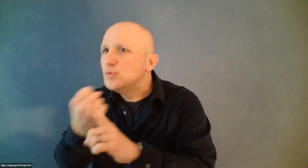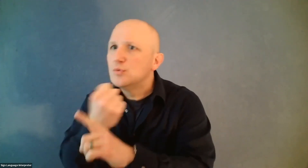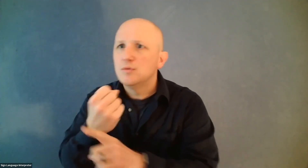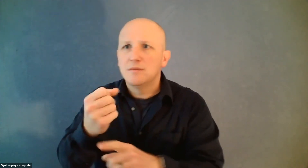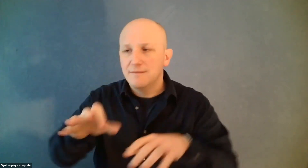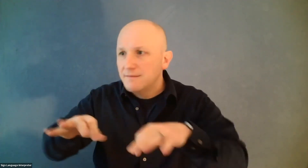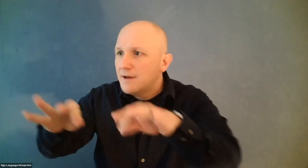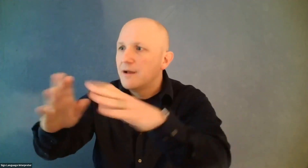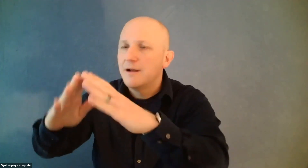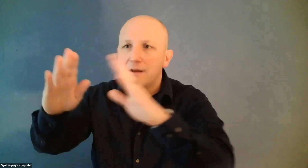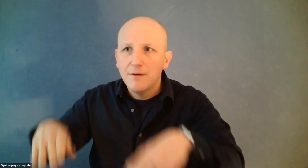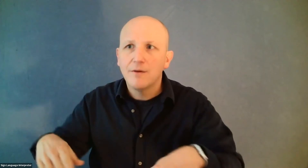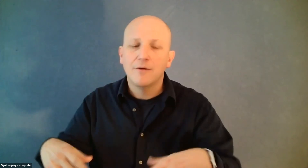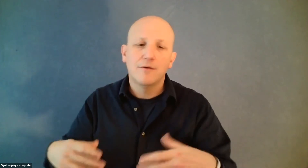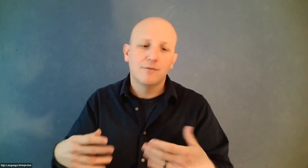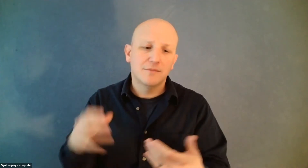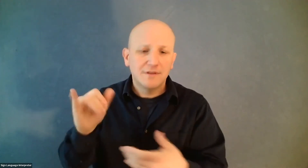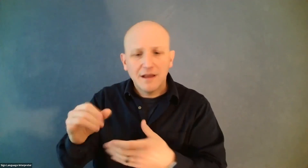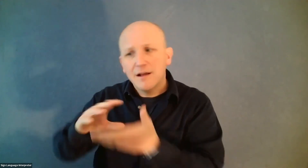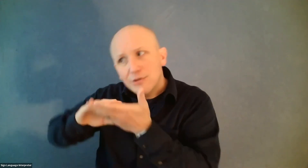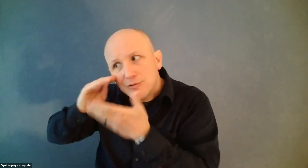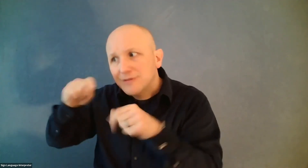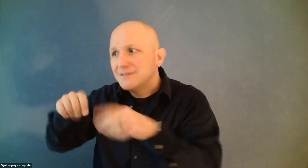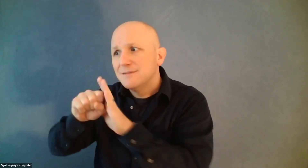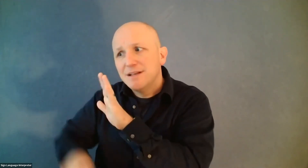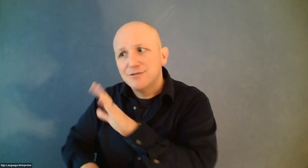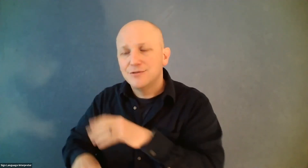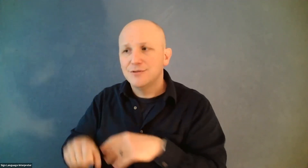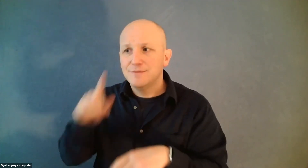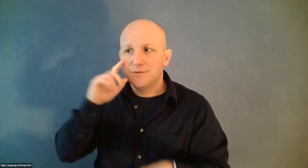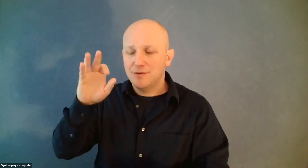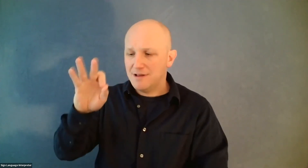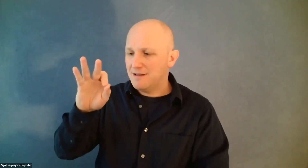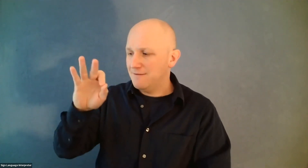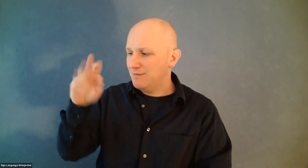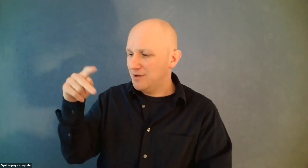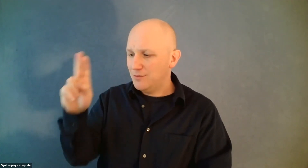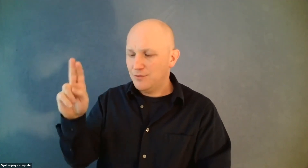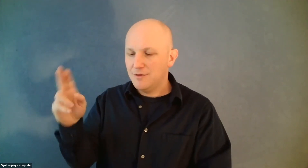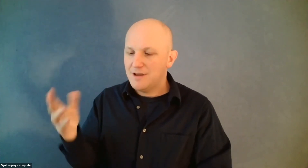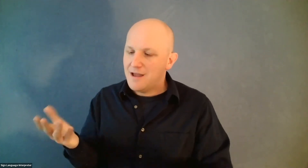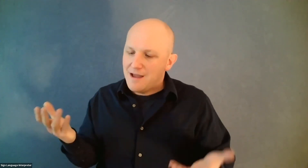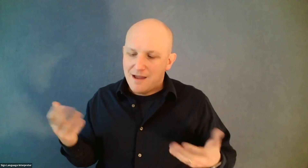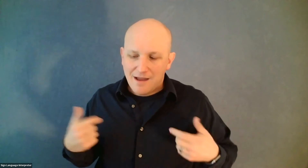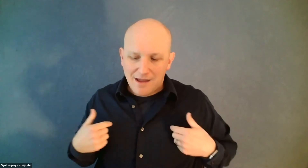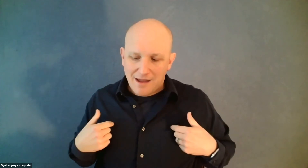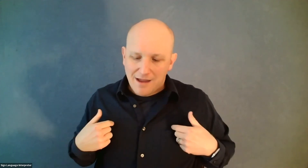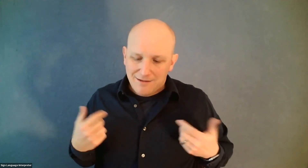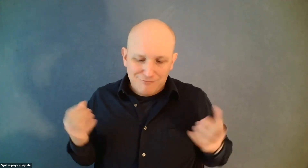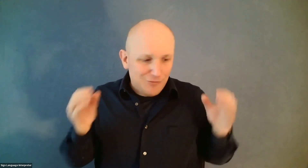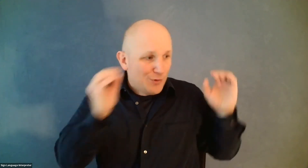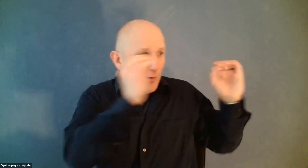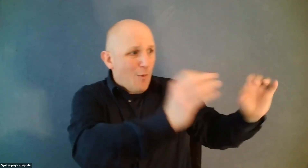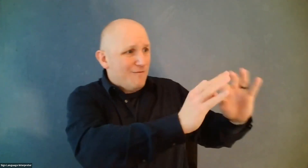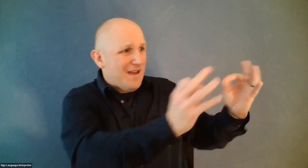this semester for FPU. And I don't really have nobody in law and